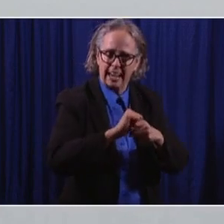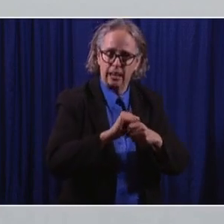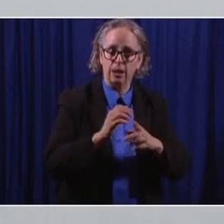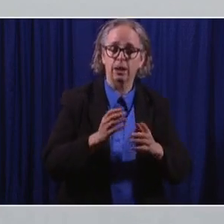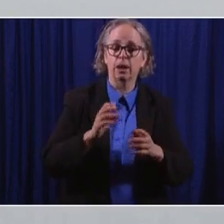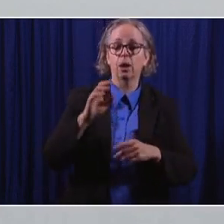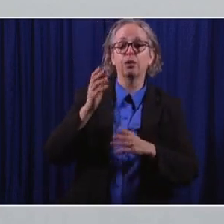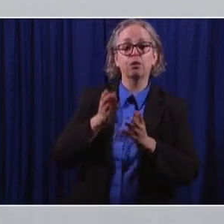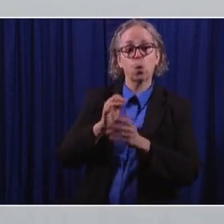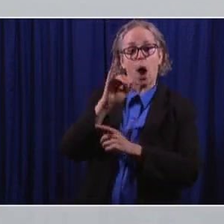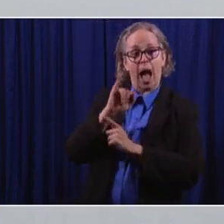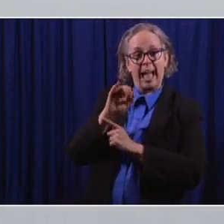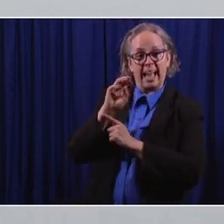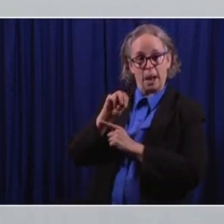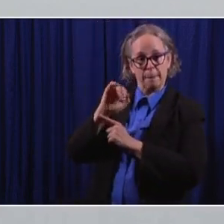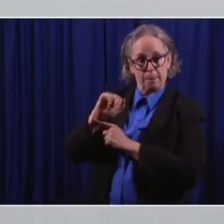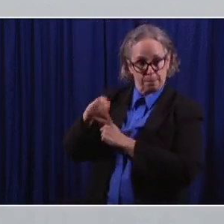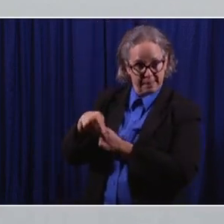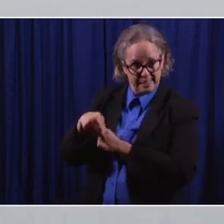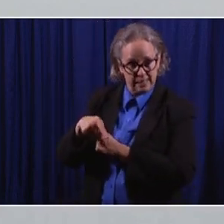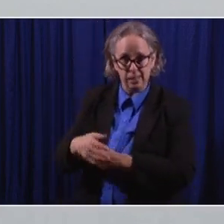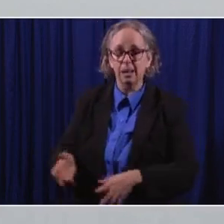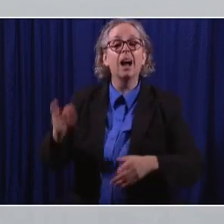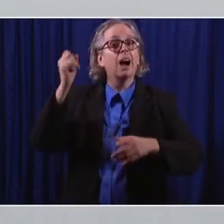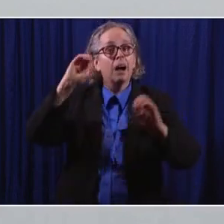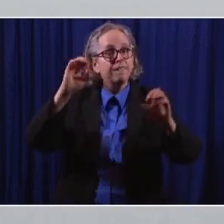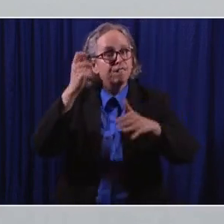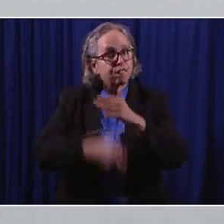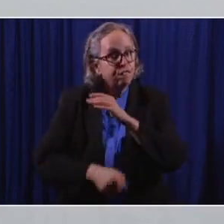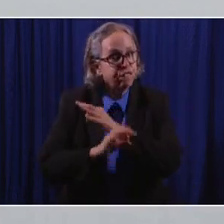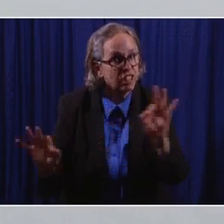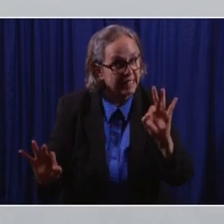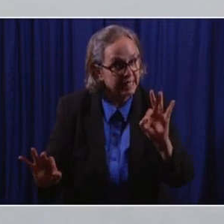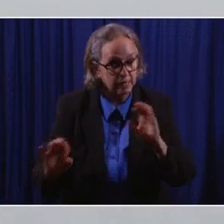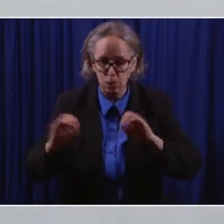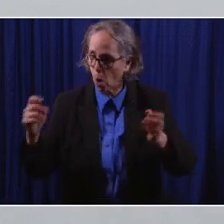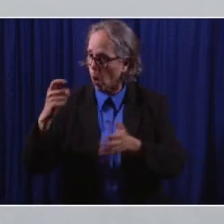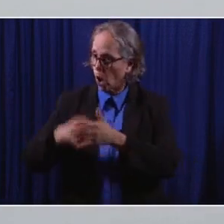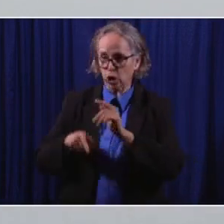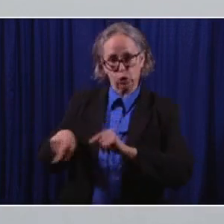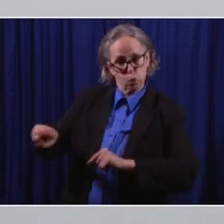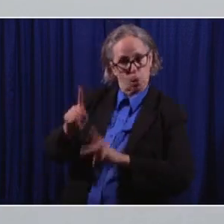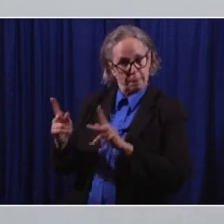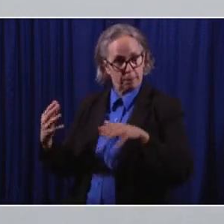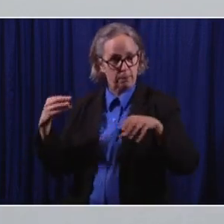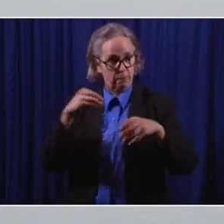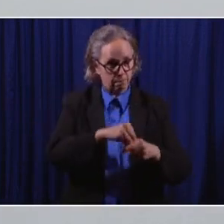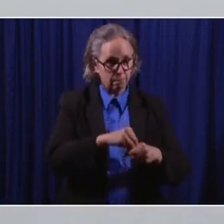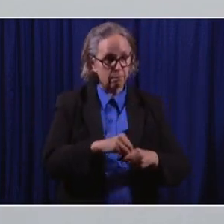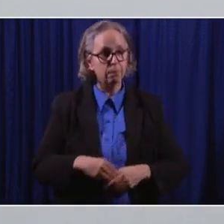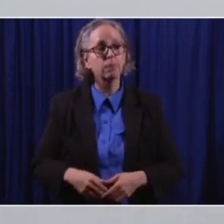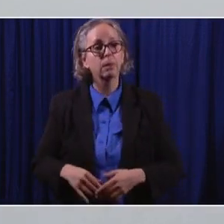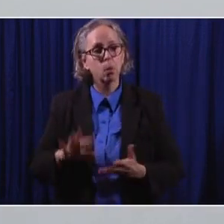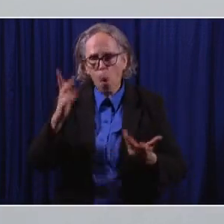value, believe me. This opportunity will help nearly 2,000 Ohioans earn a